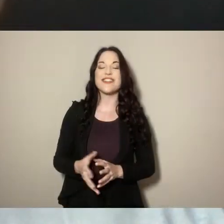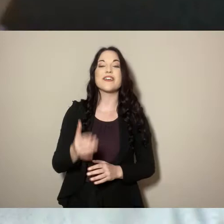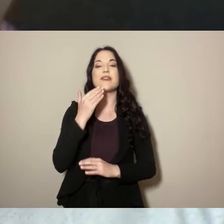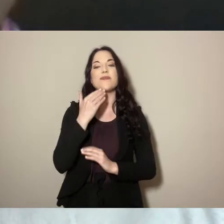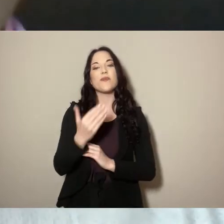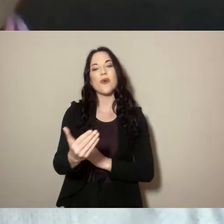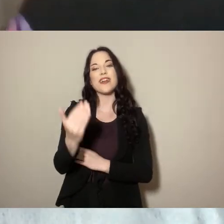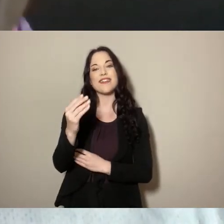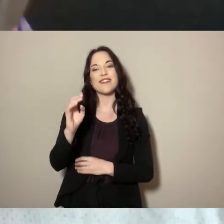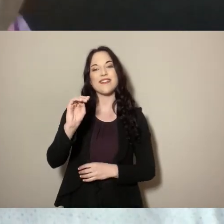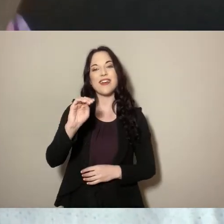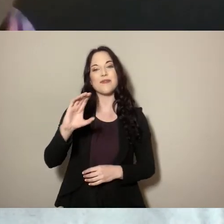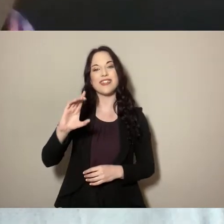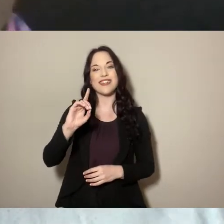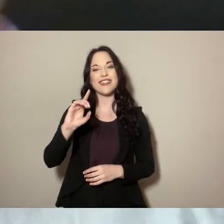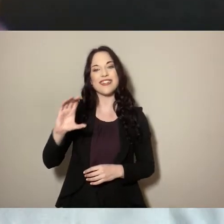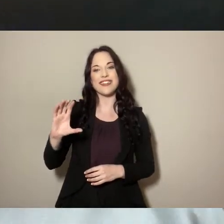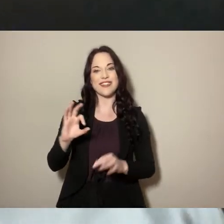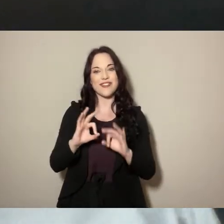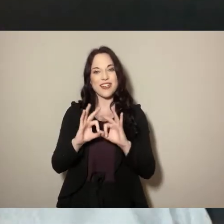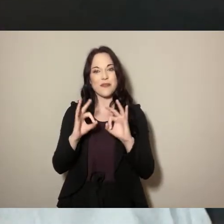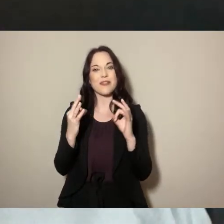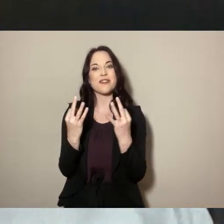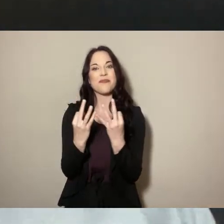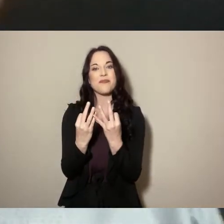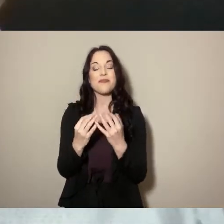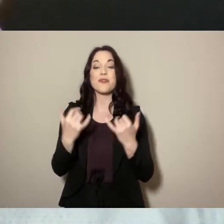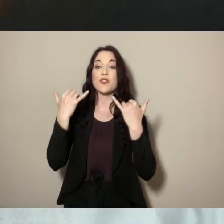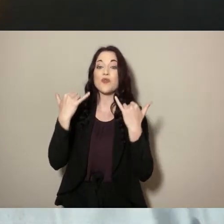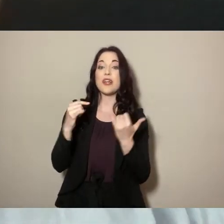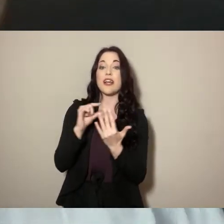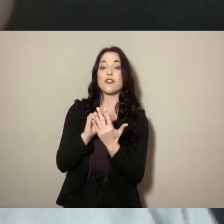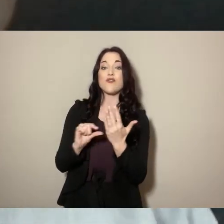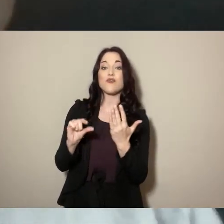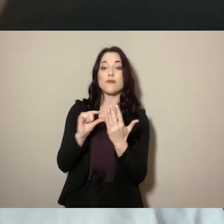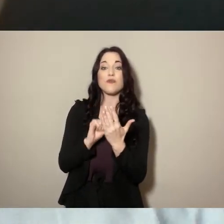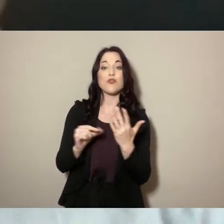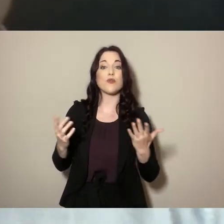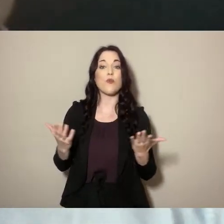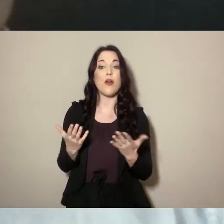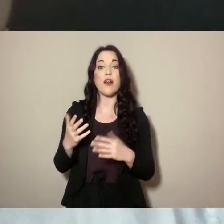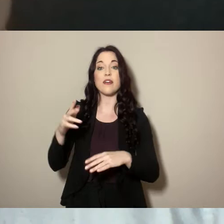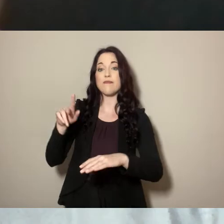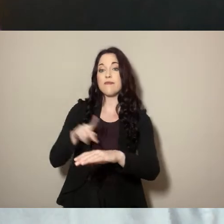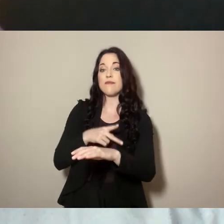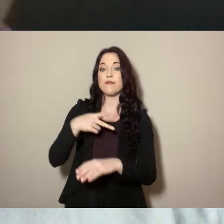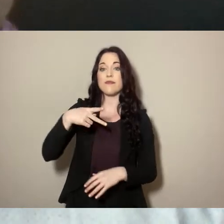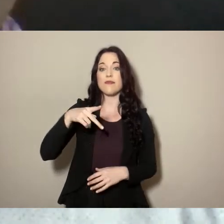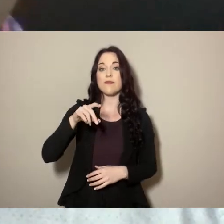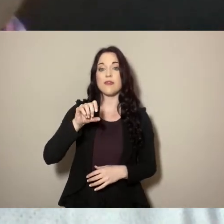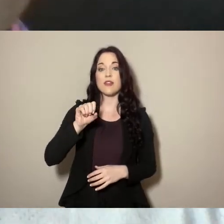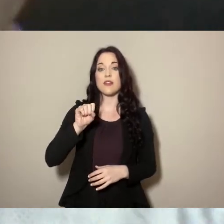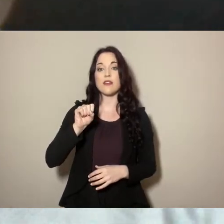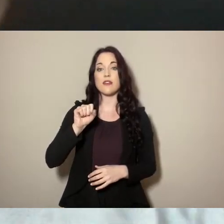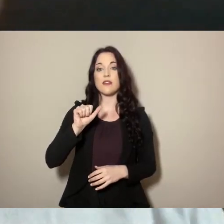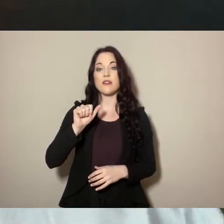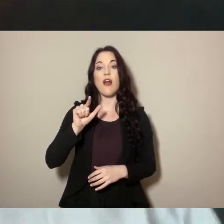Good morning, my MCCDC family. Today's scripture reading comes from Psalms